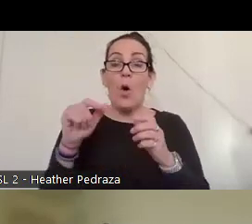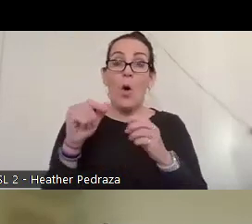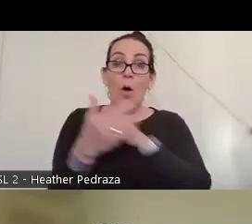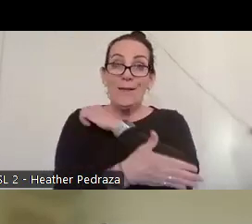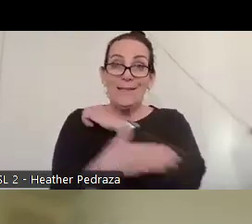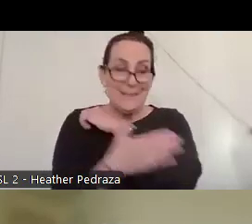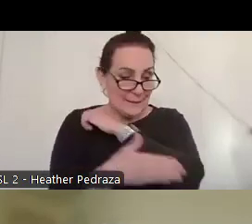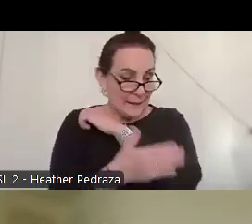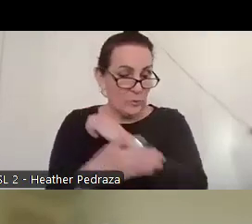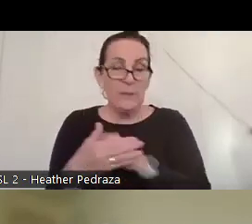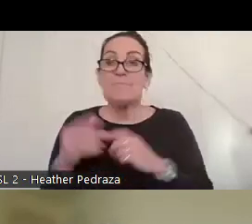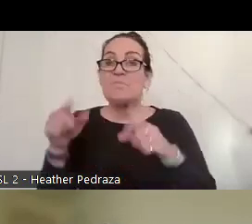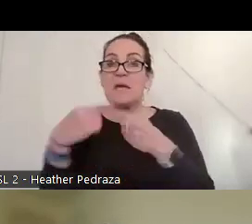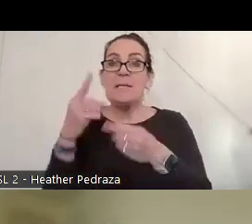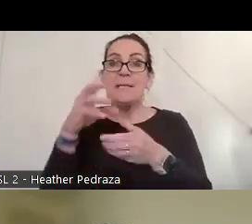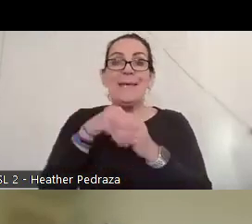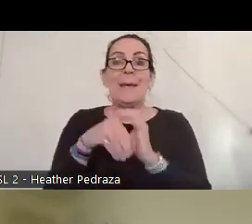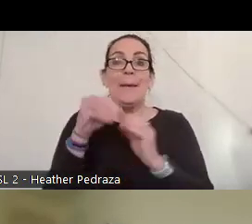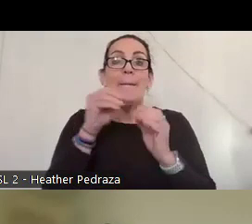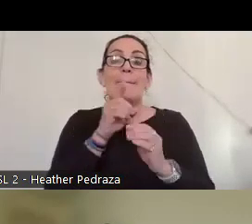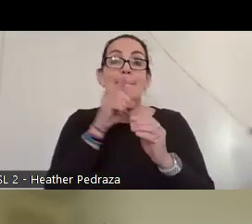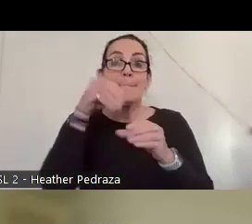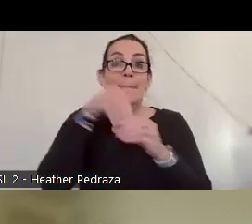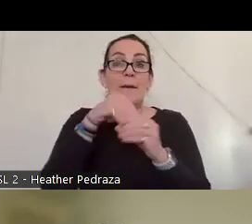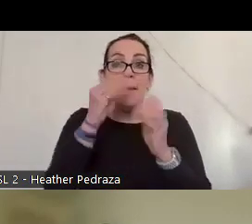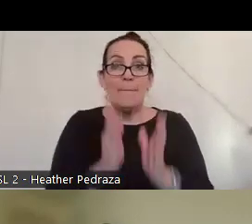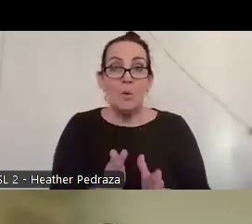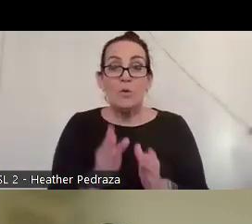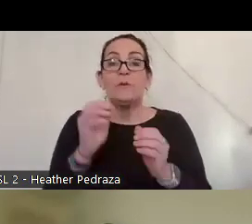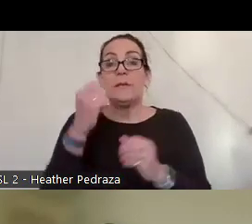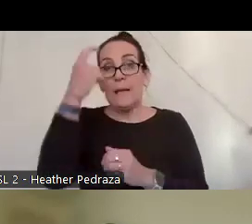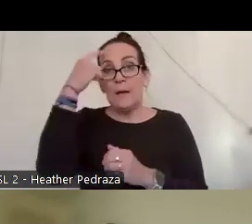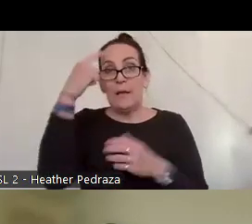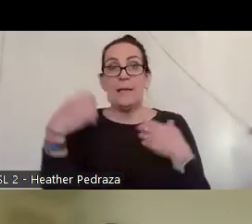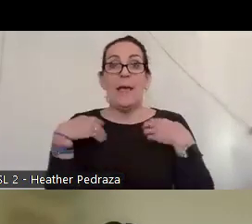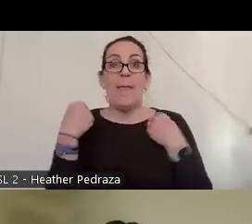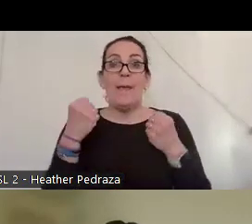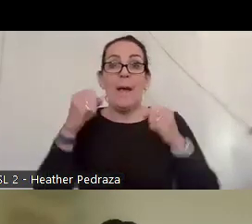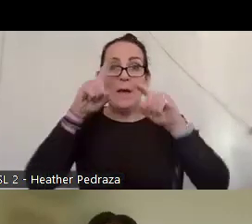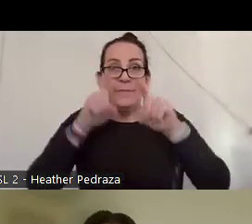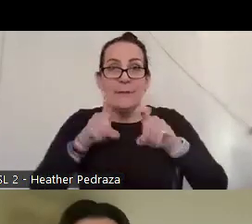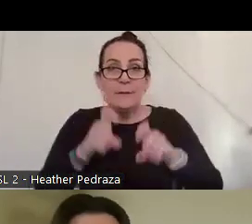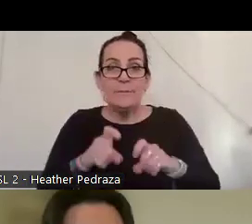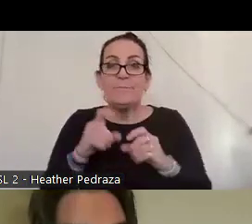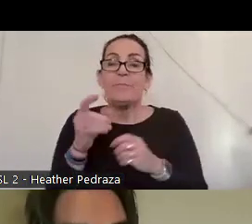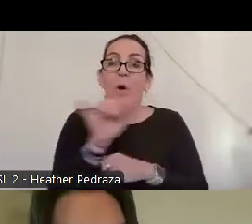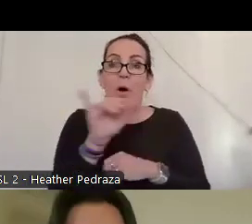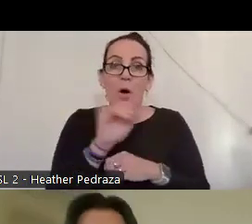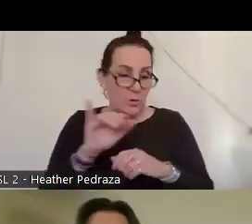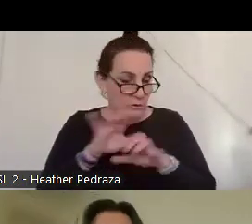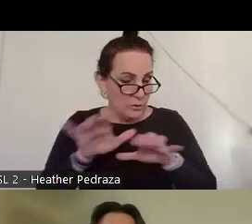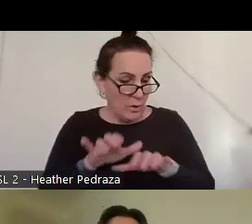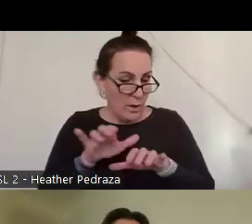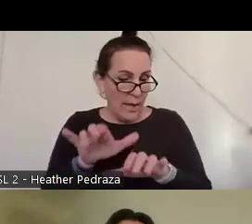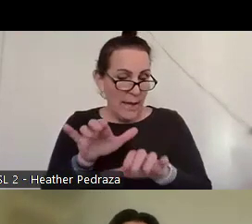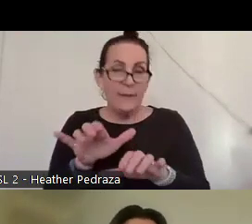in-person and remote sessions on their cognitive health assessment. And they also actively support the